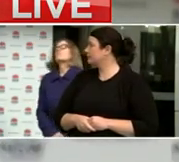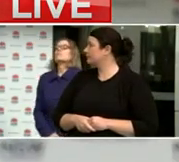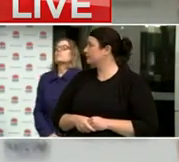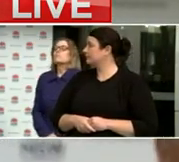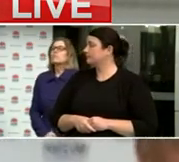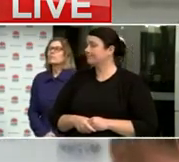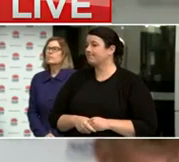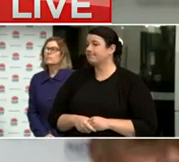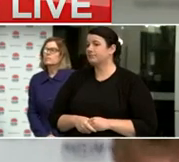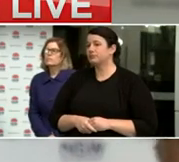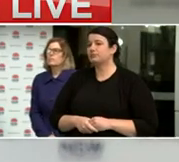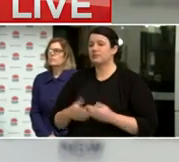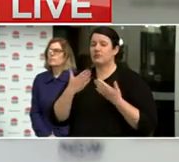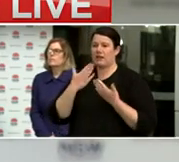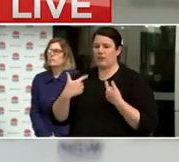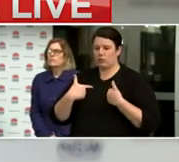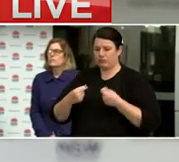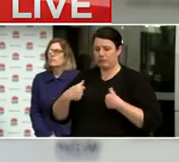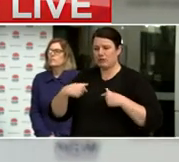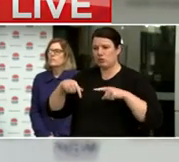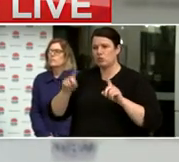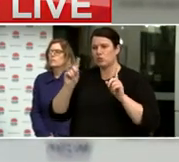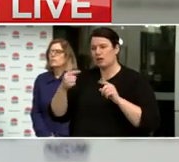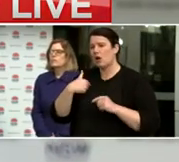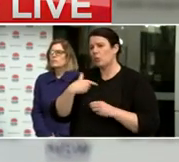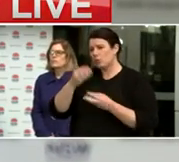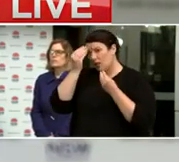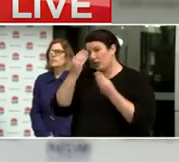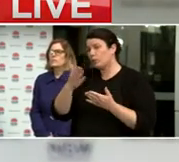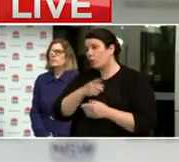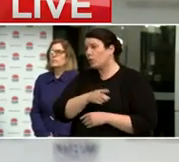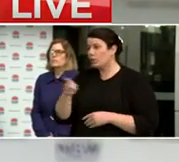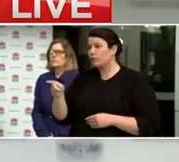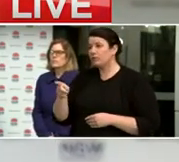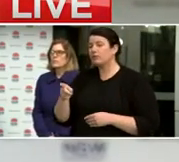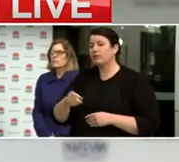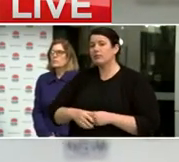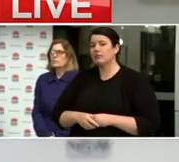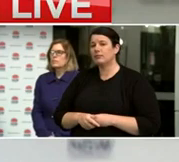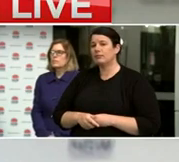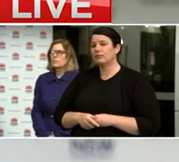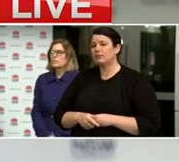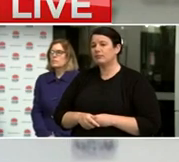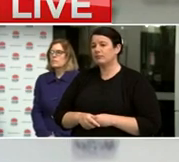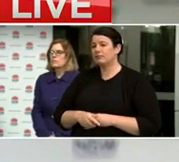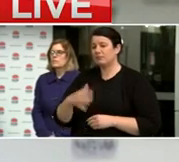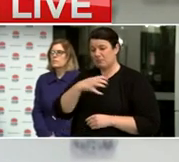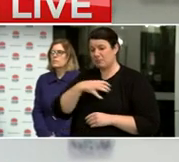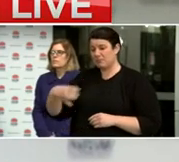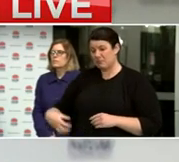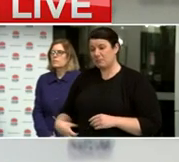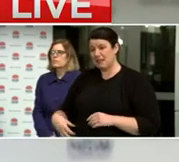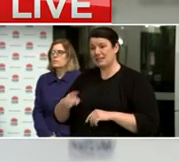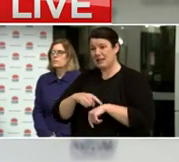Thank you, and thanks for the ability to be here today. I want to reinforce what the Minister and the police